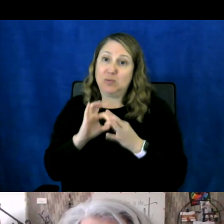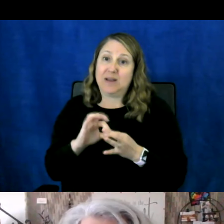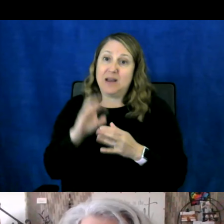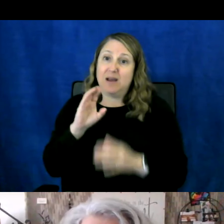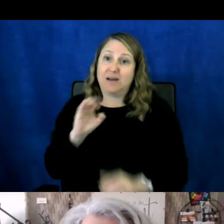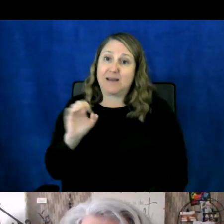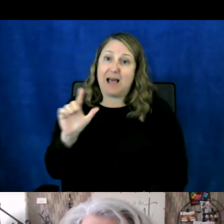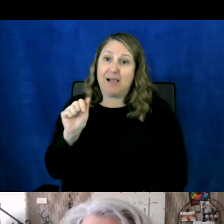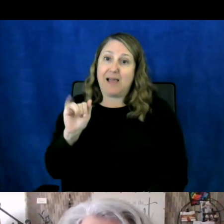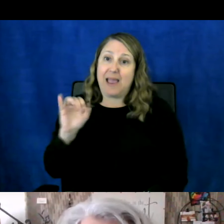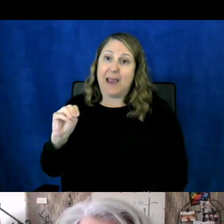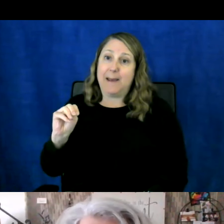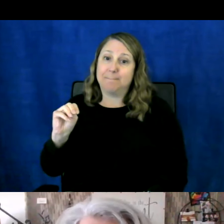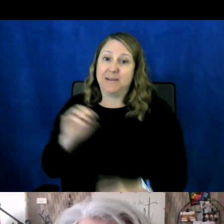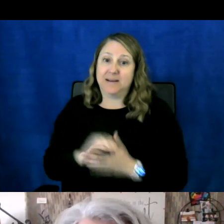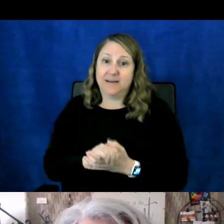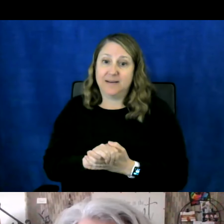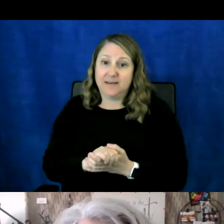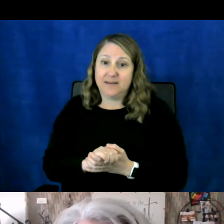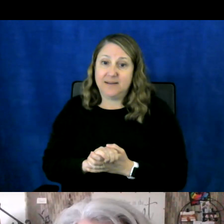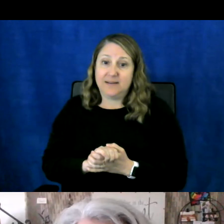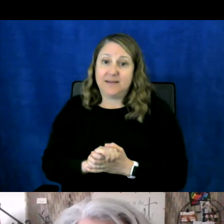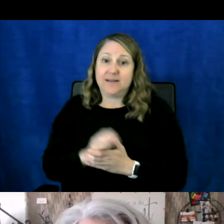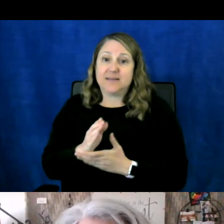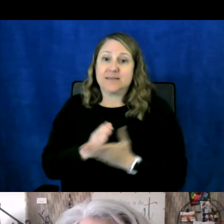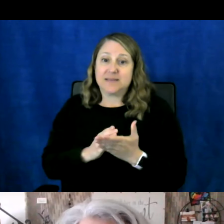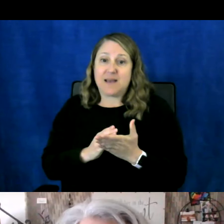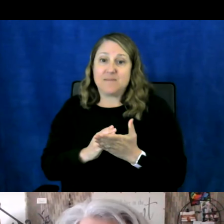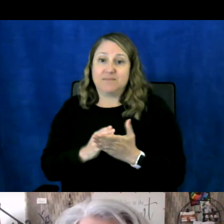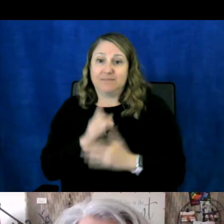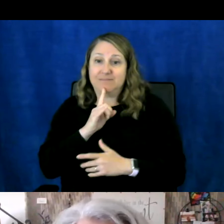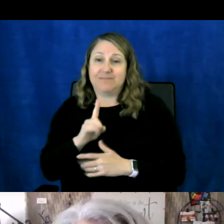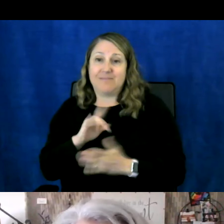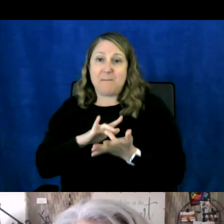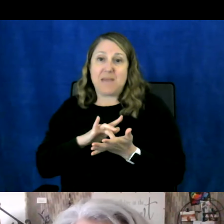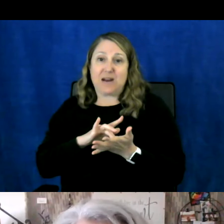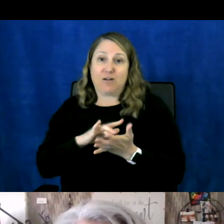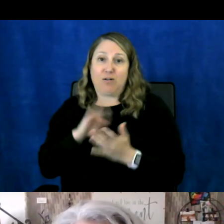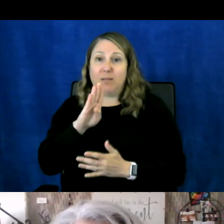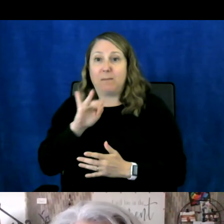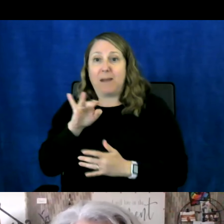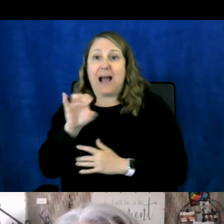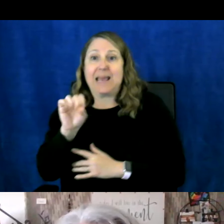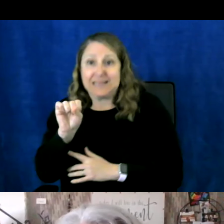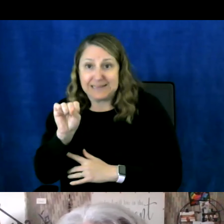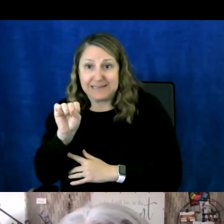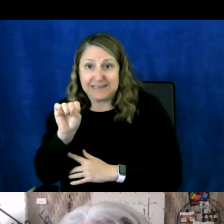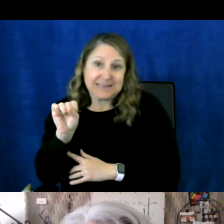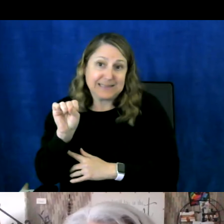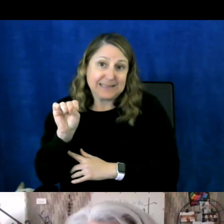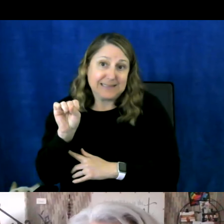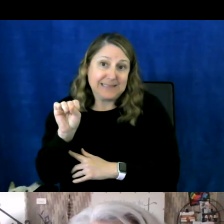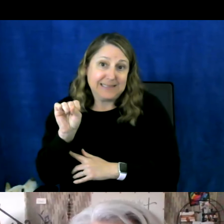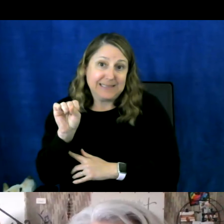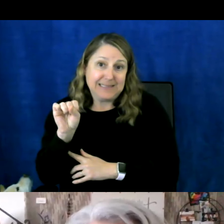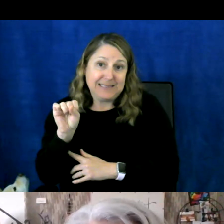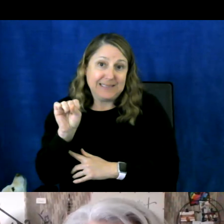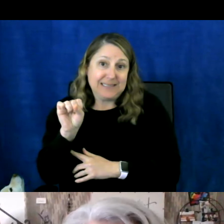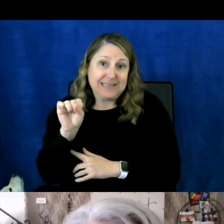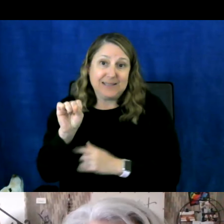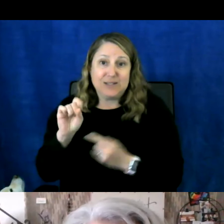some still very medical bias to people who are actually more than just